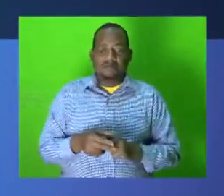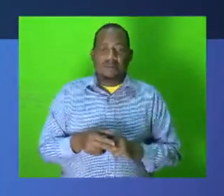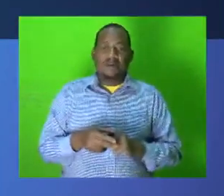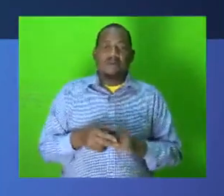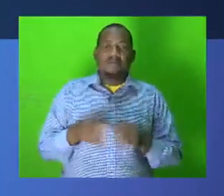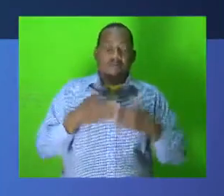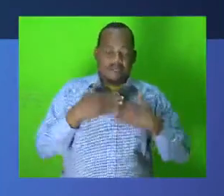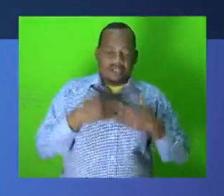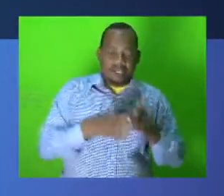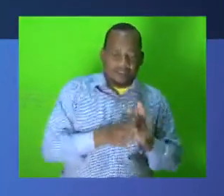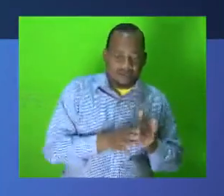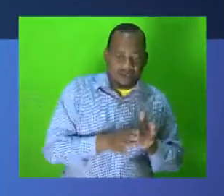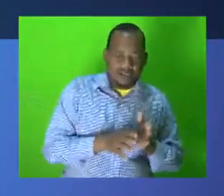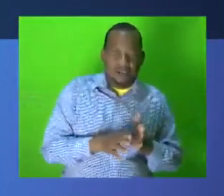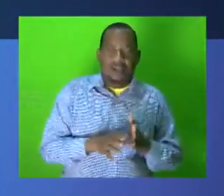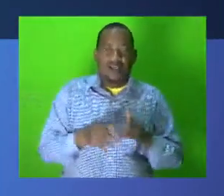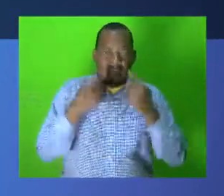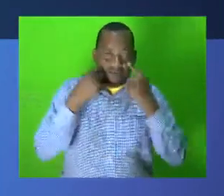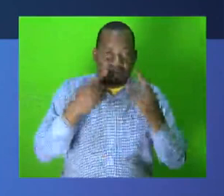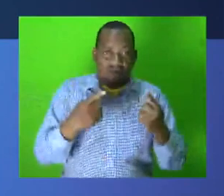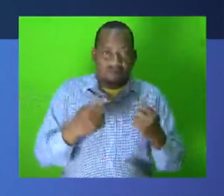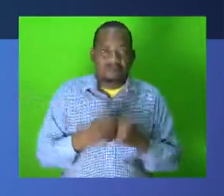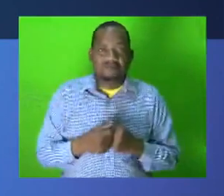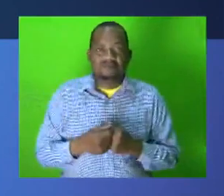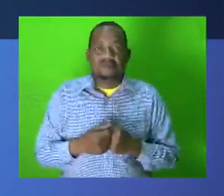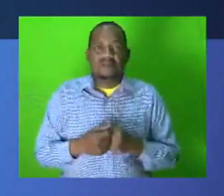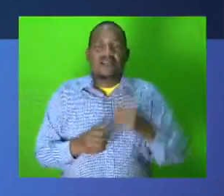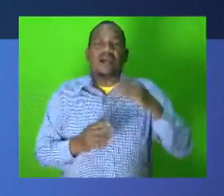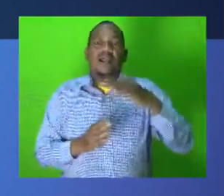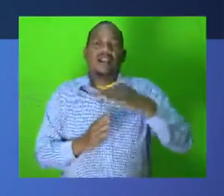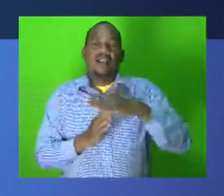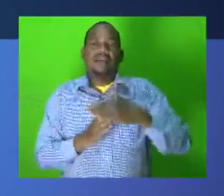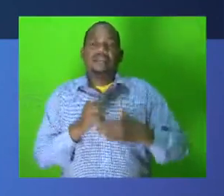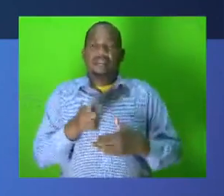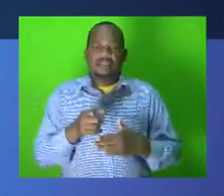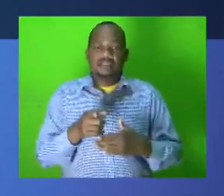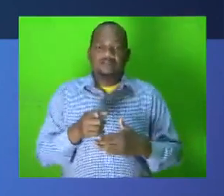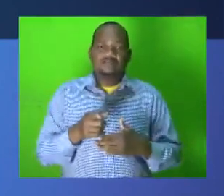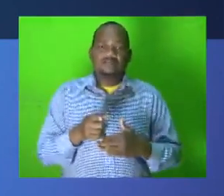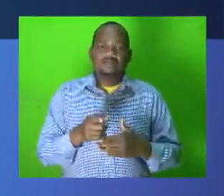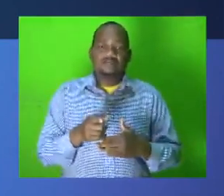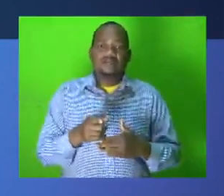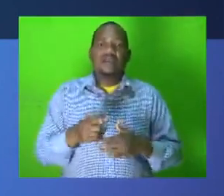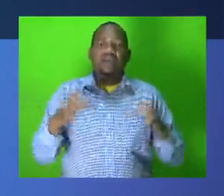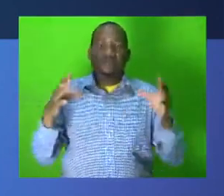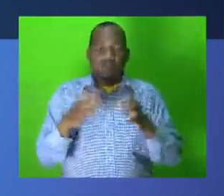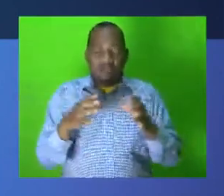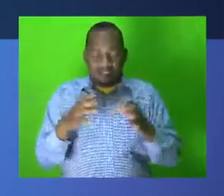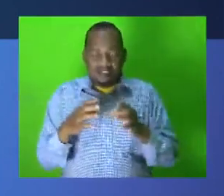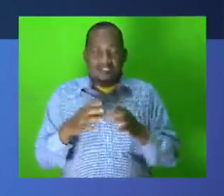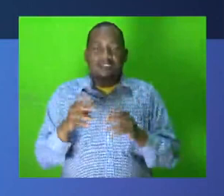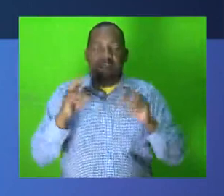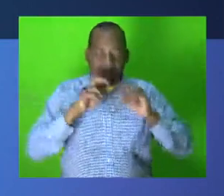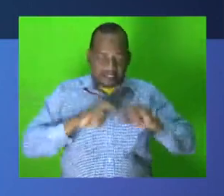is to evaluate success or failure of different projects. Sometimes we make a project but